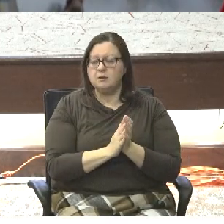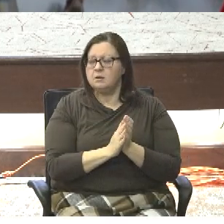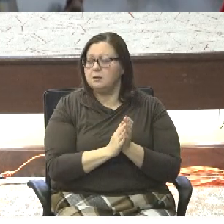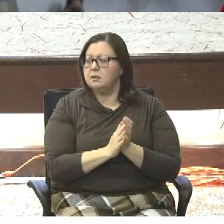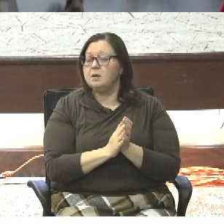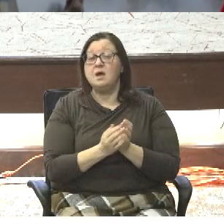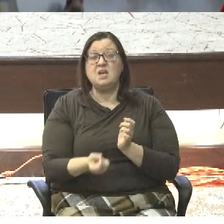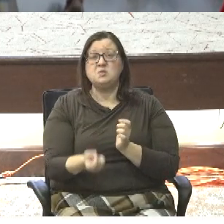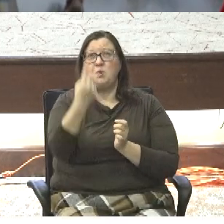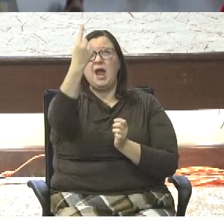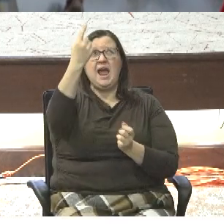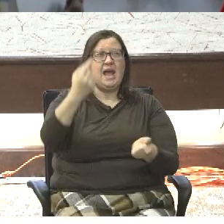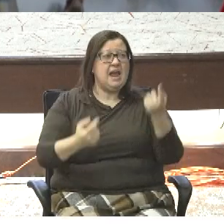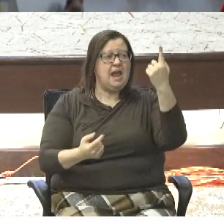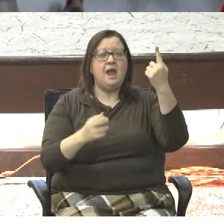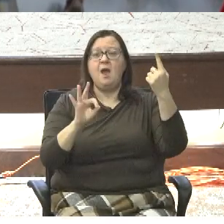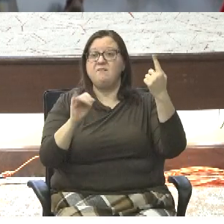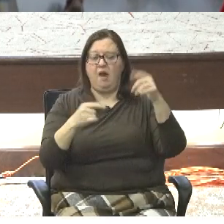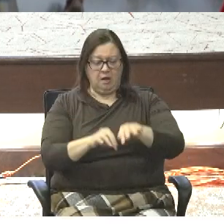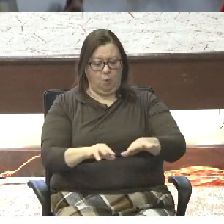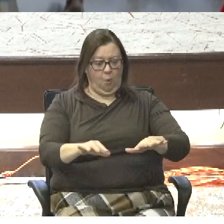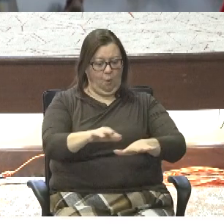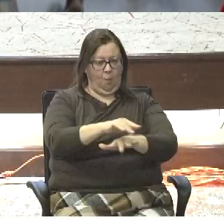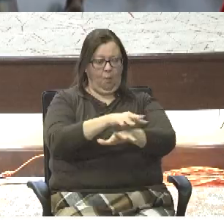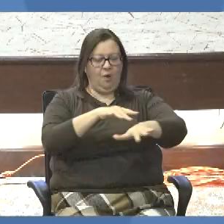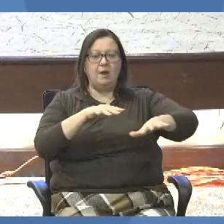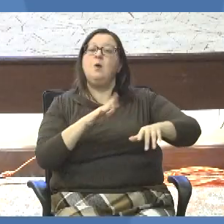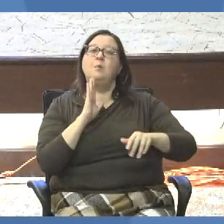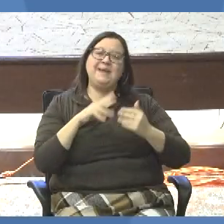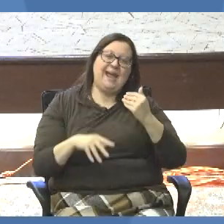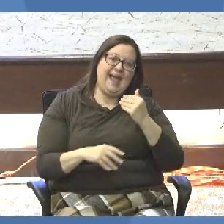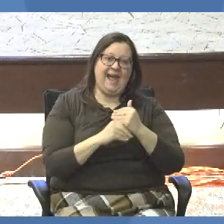the spray and the fog are just added features.